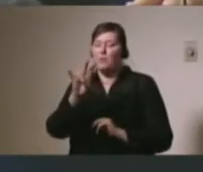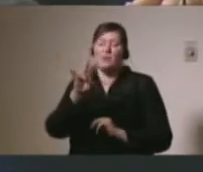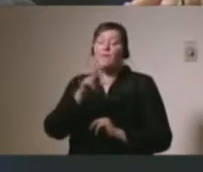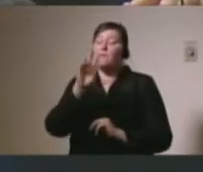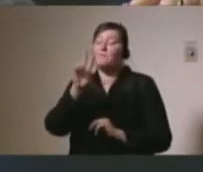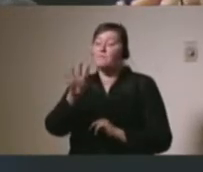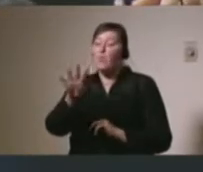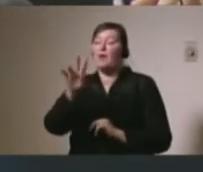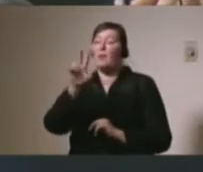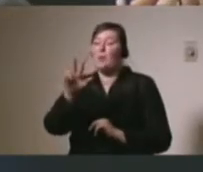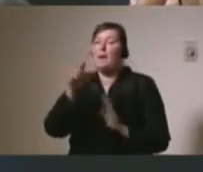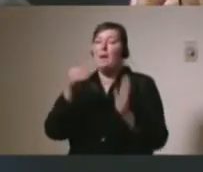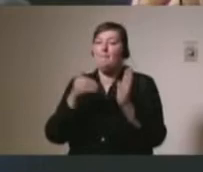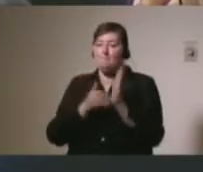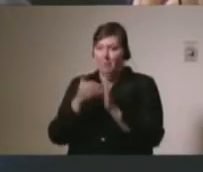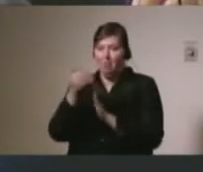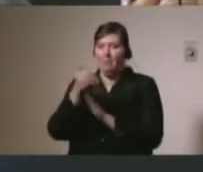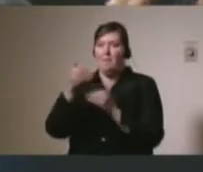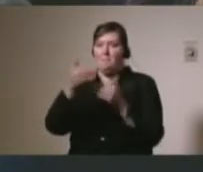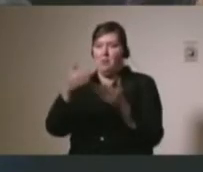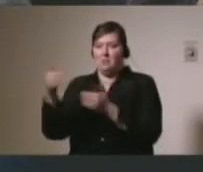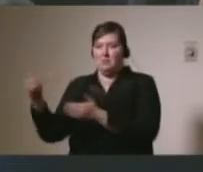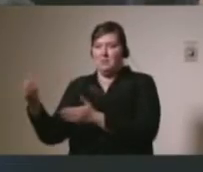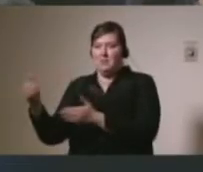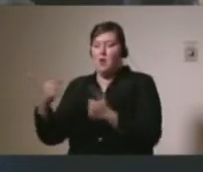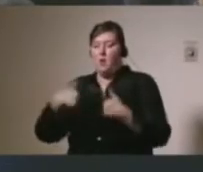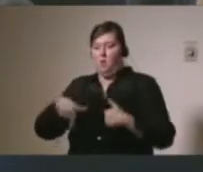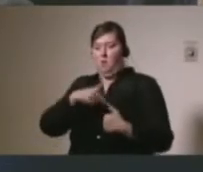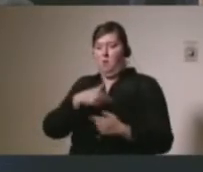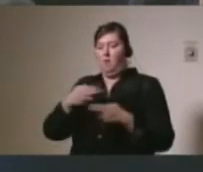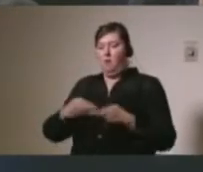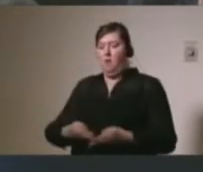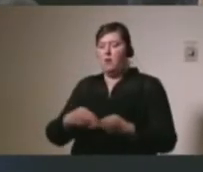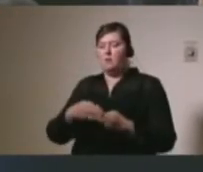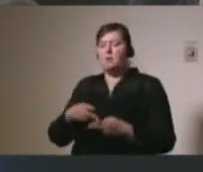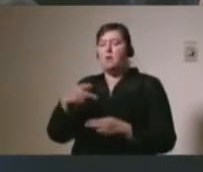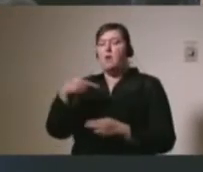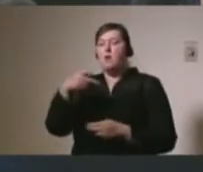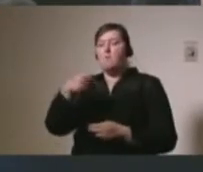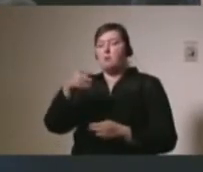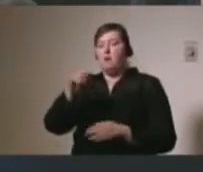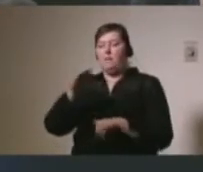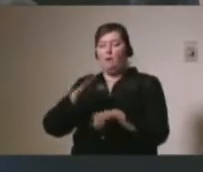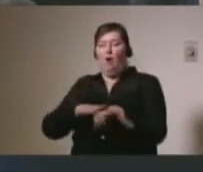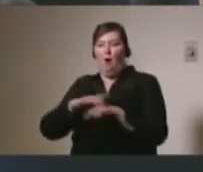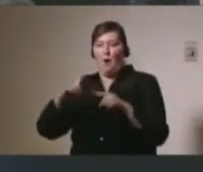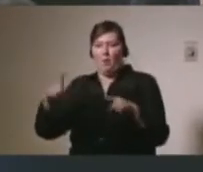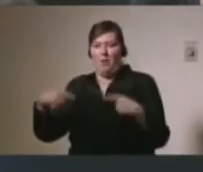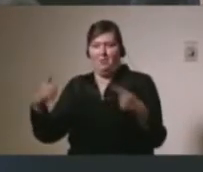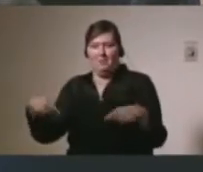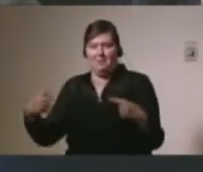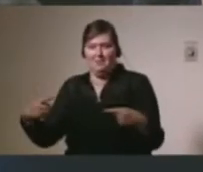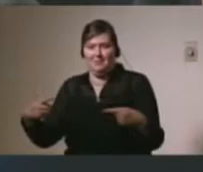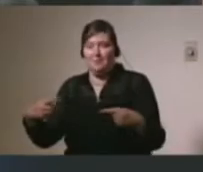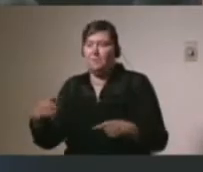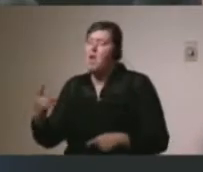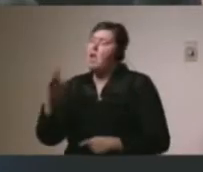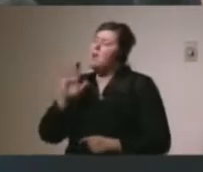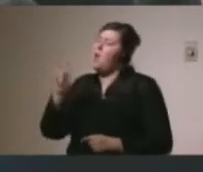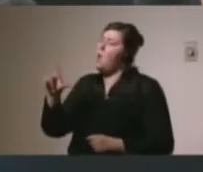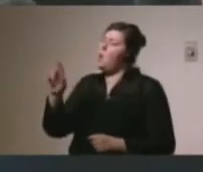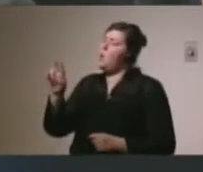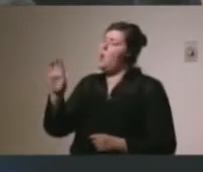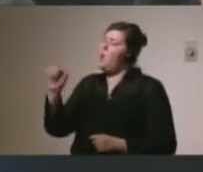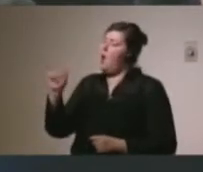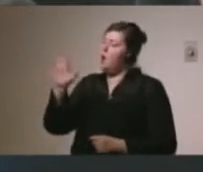call ourselves Post Office on Wheels. And I was very intrigued to hear from Luca